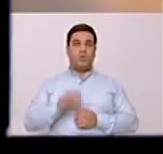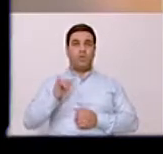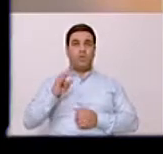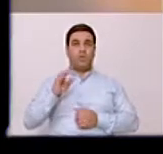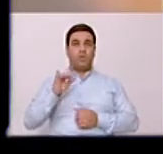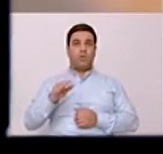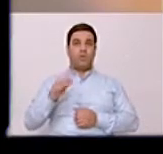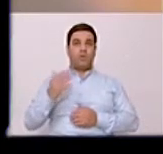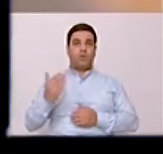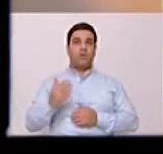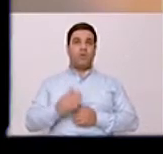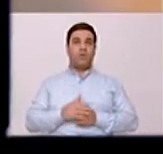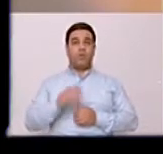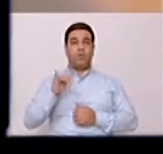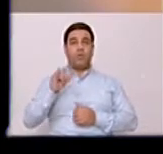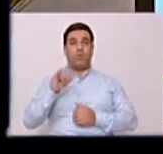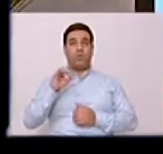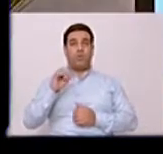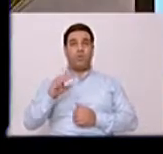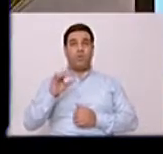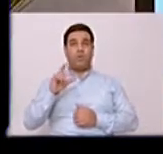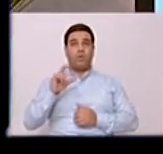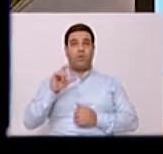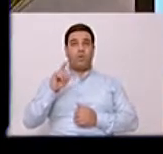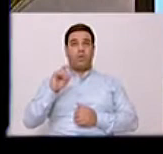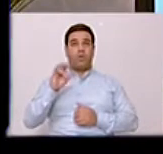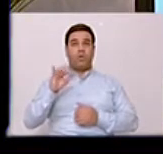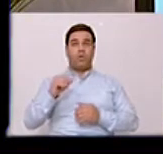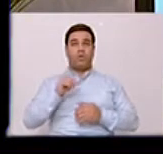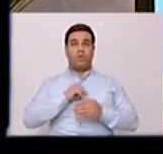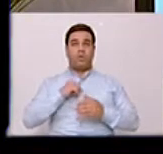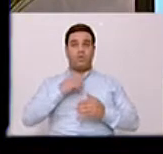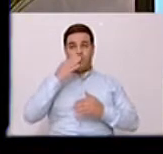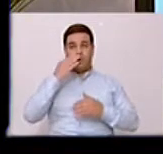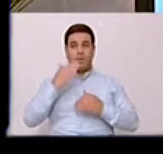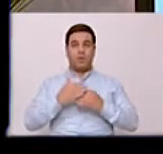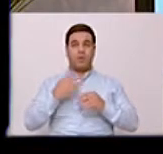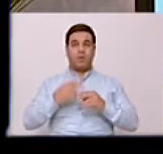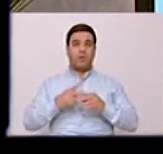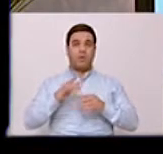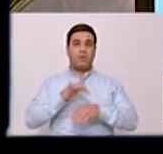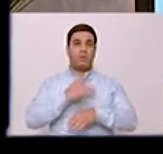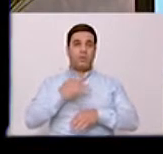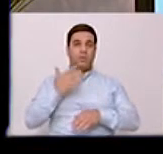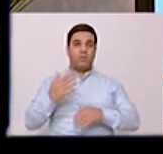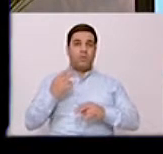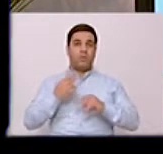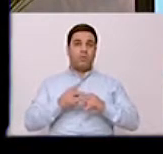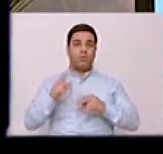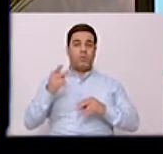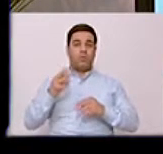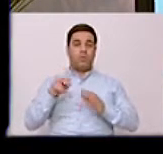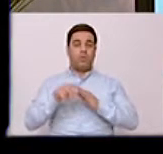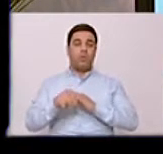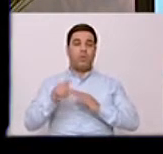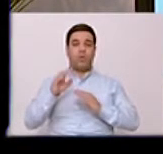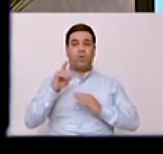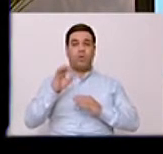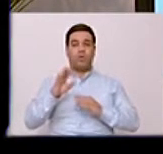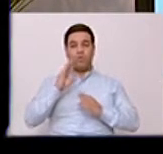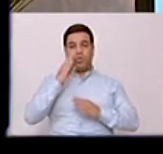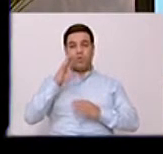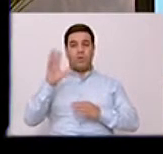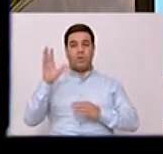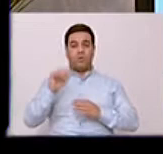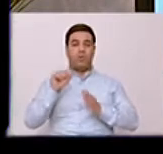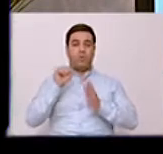Ulfat obrazi. Ulfat xonning eng yaqin xizmatkori, haram og'asi. Uning uchun xon dushmanlarini